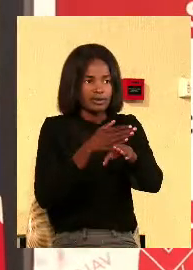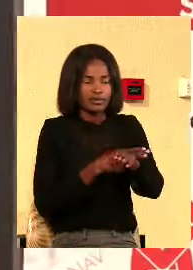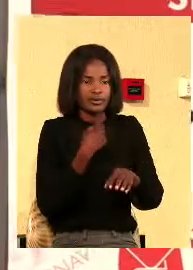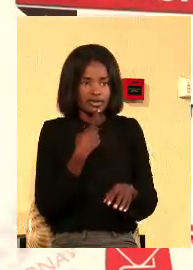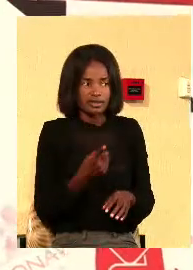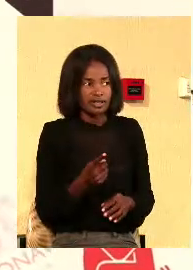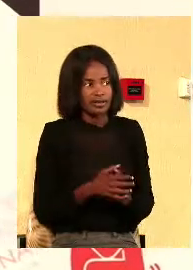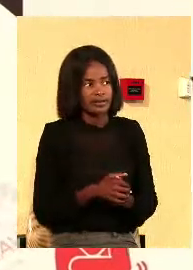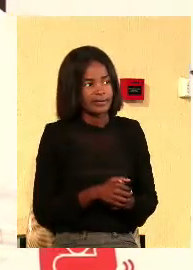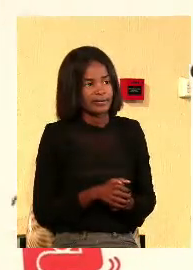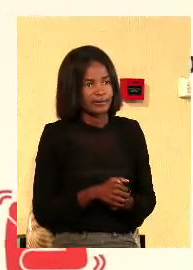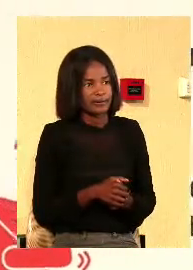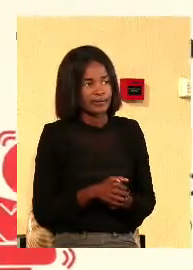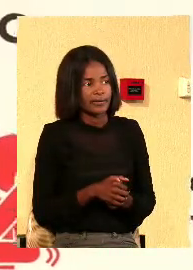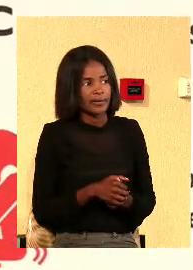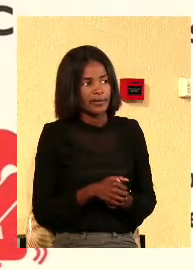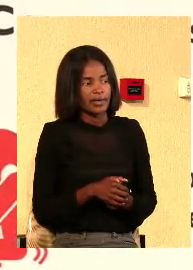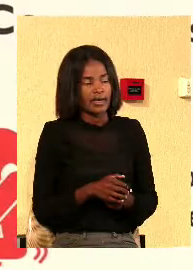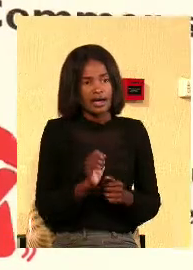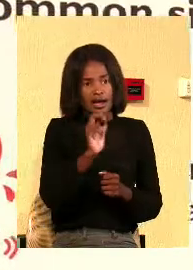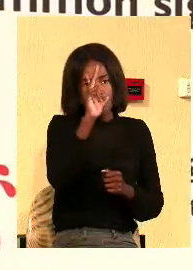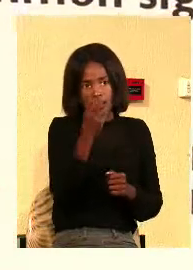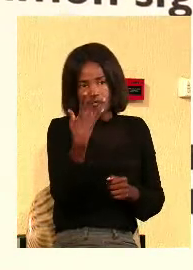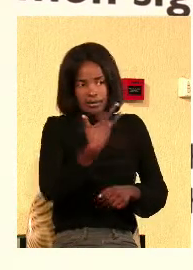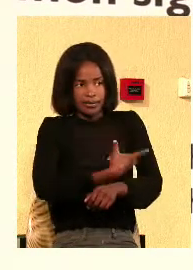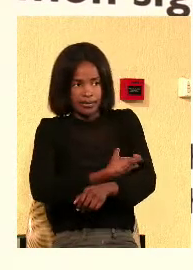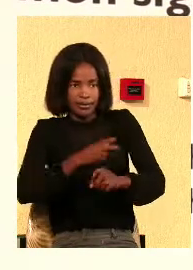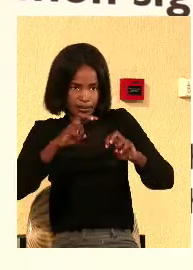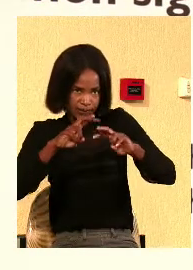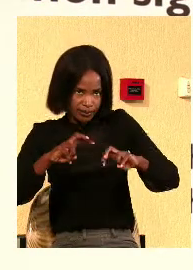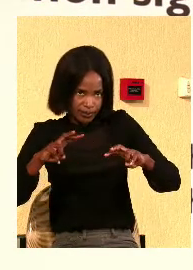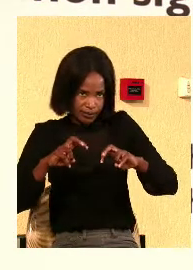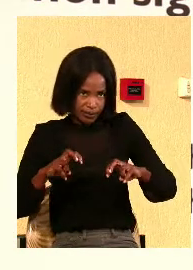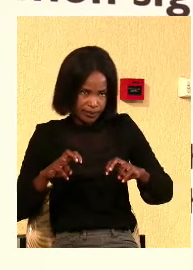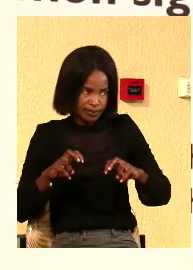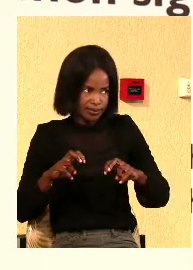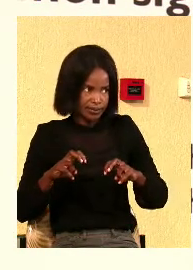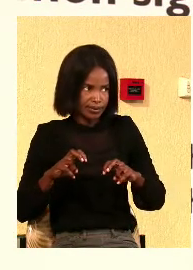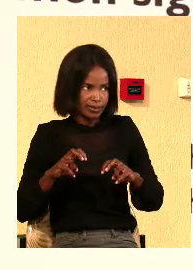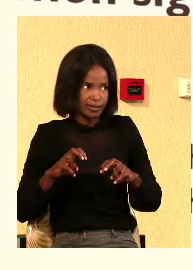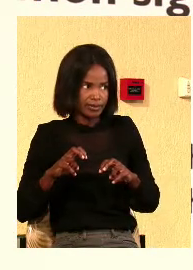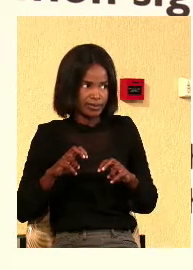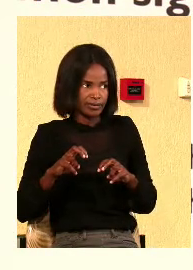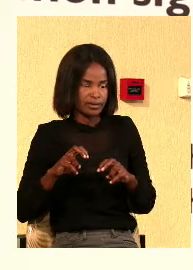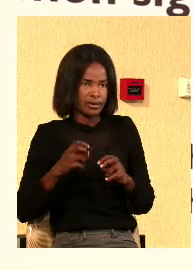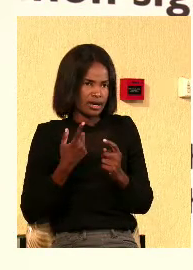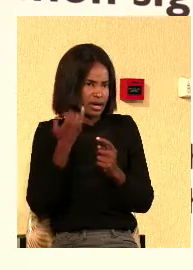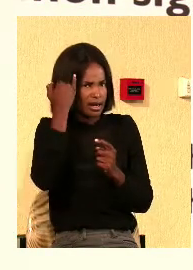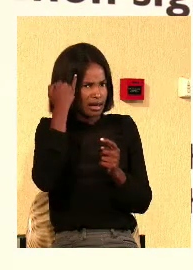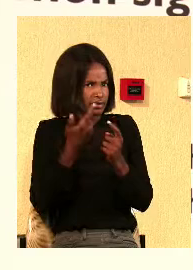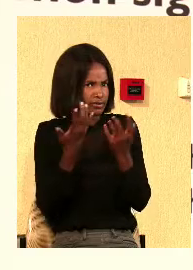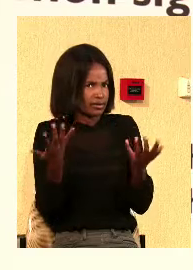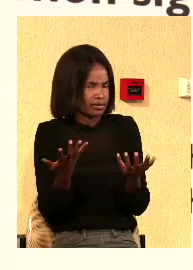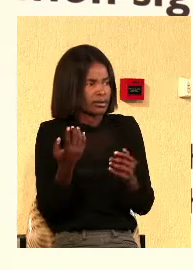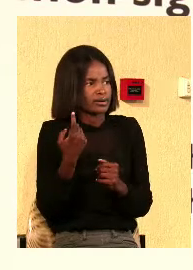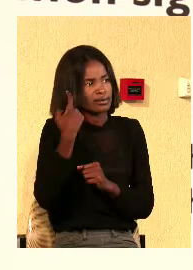number of tests and our capacity is driven by or is initiated by the ministry. Once